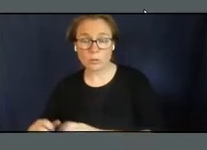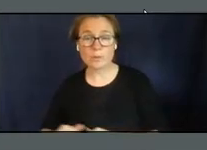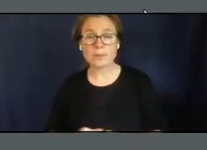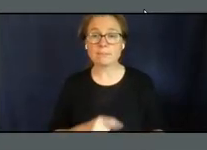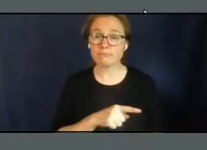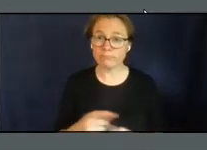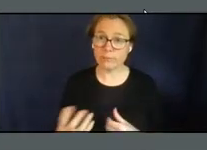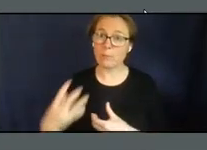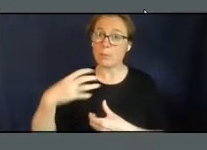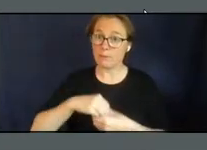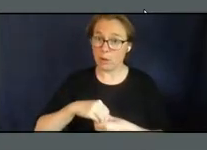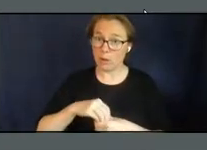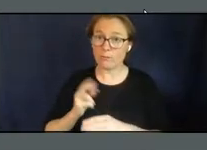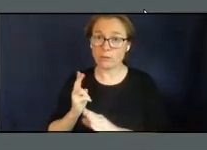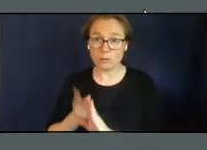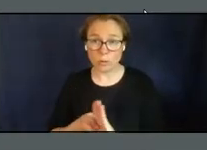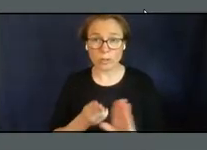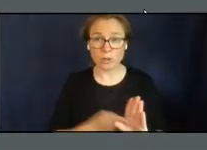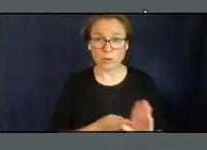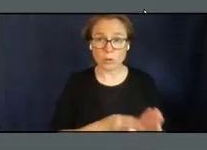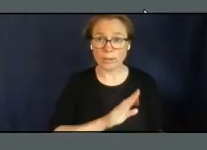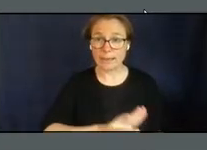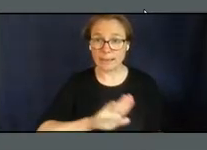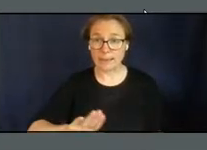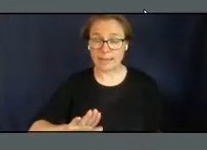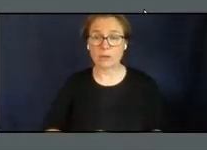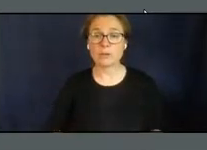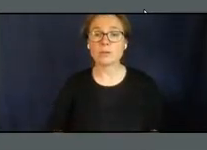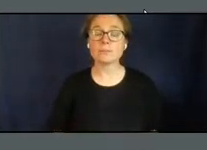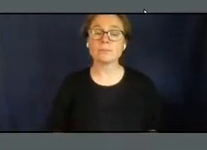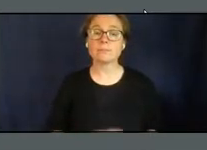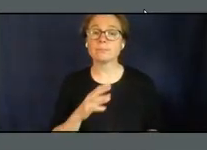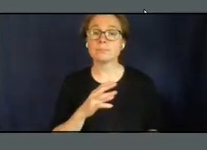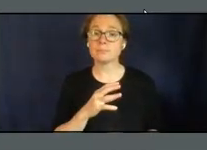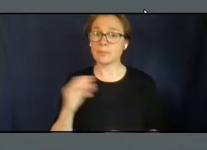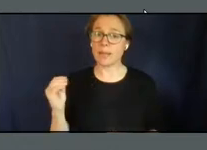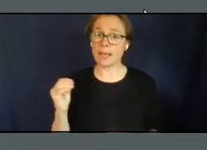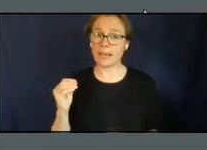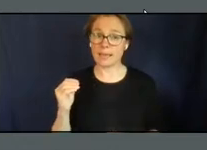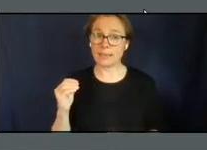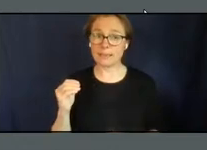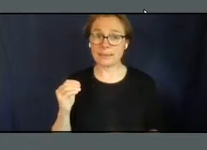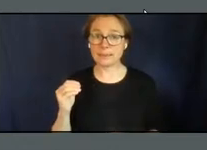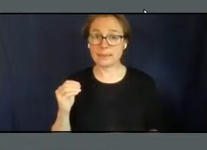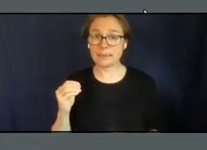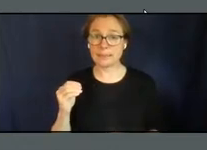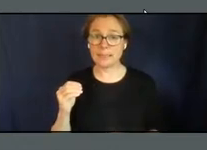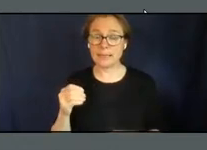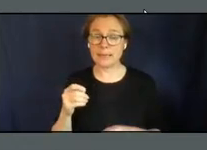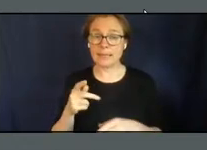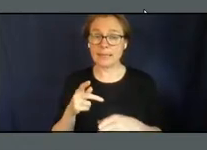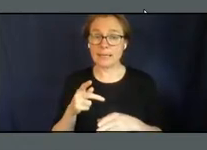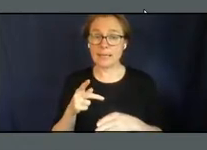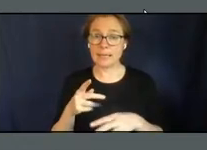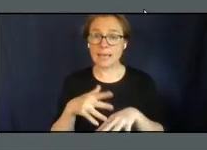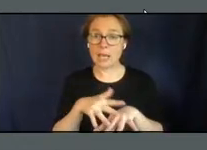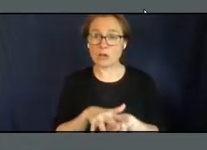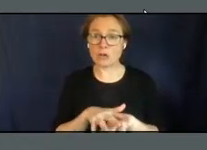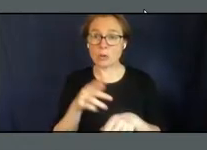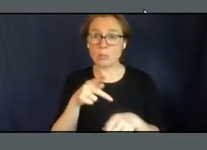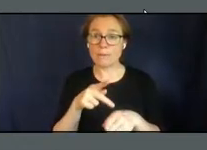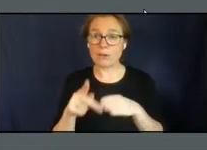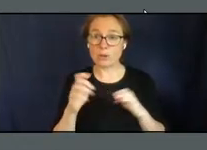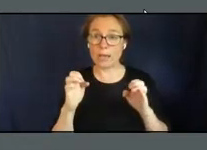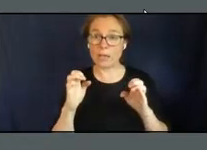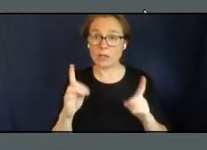that. Also, in terms of our interprofessional education, we've spoken about, but we do not have them